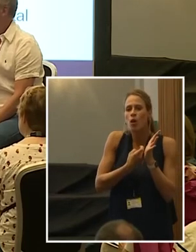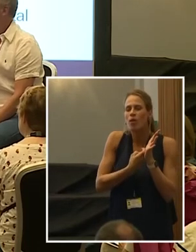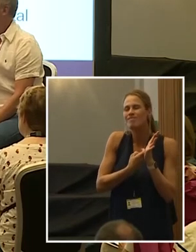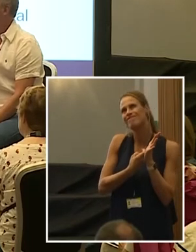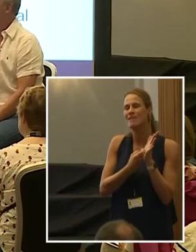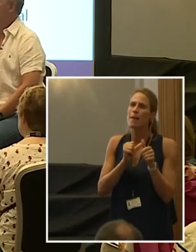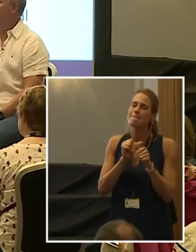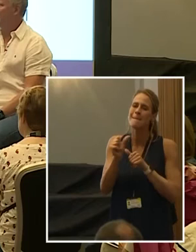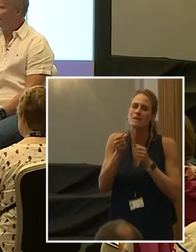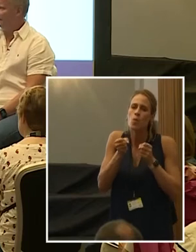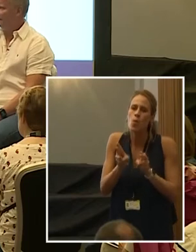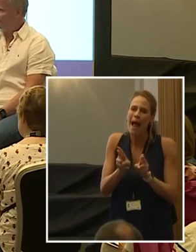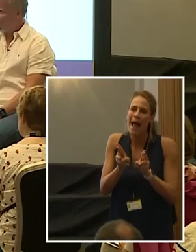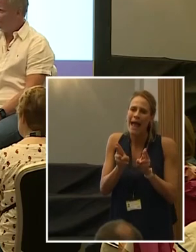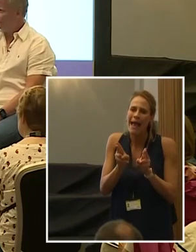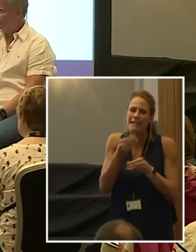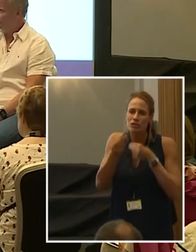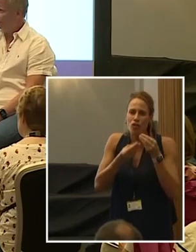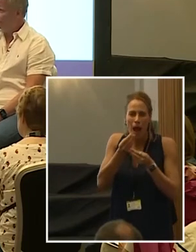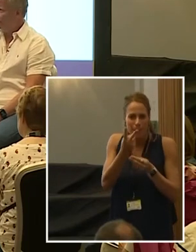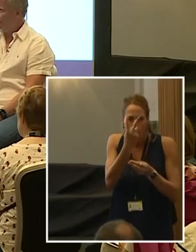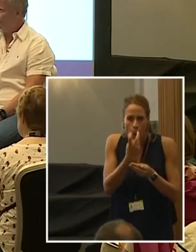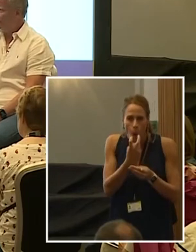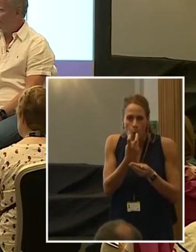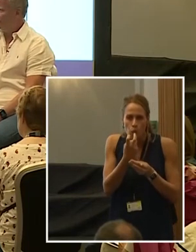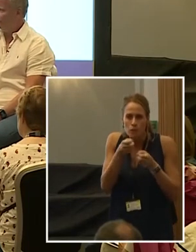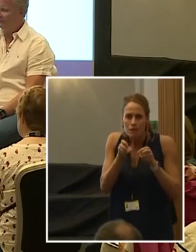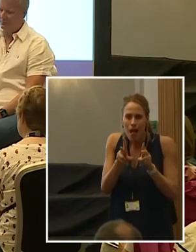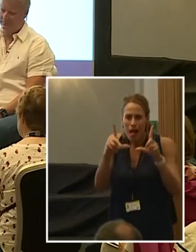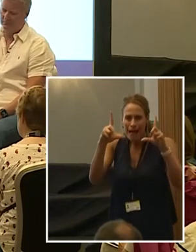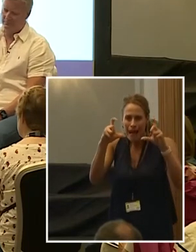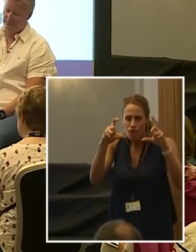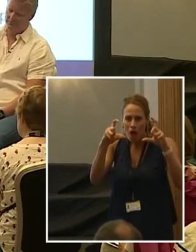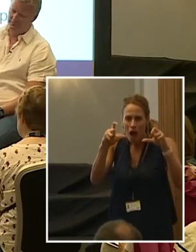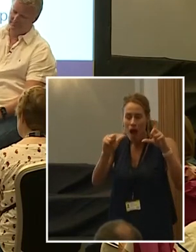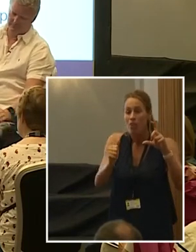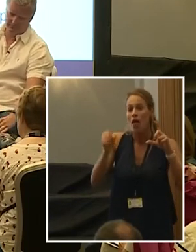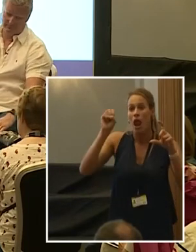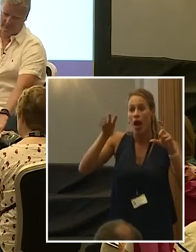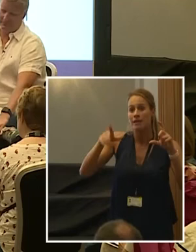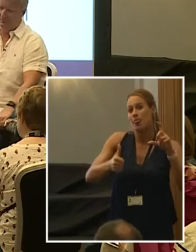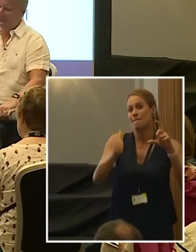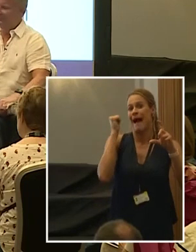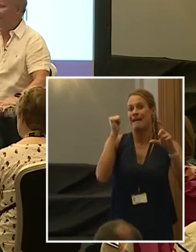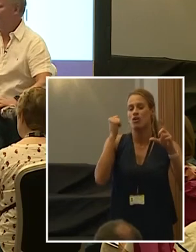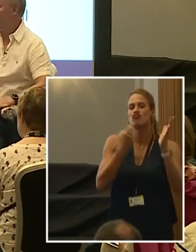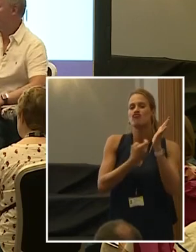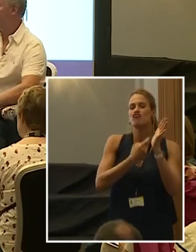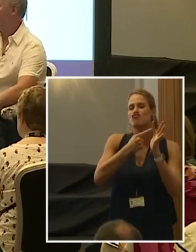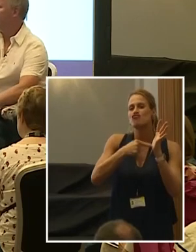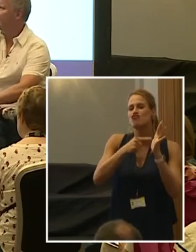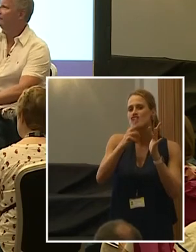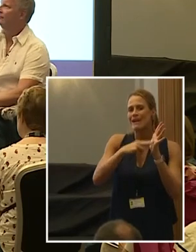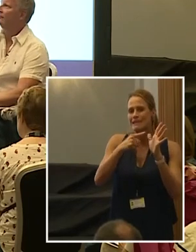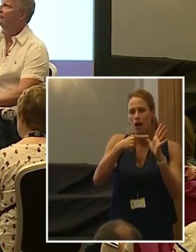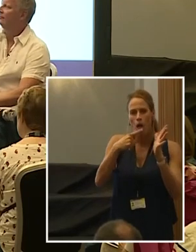like to describe that, if you think of like an old style camera, where you've got the lens at the front and the film at the back, retinal pigment epithelium is a bit like, if you remember in the old cameras, there's a bit of